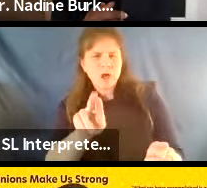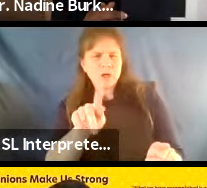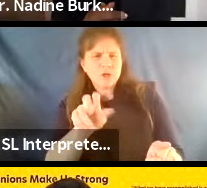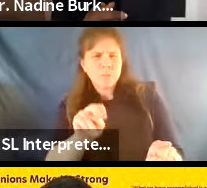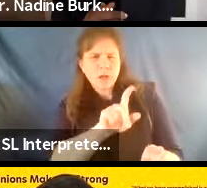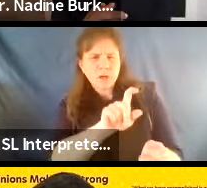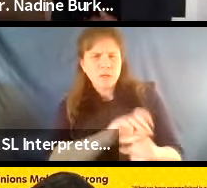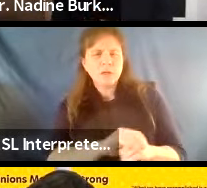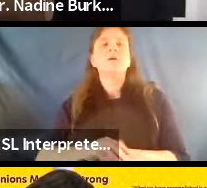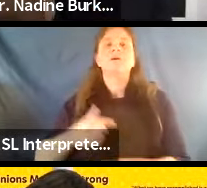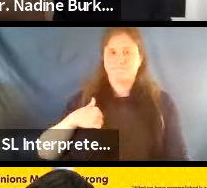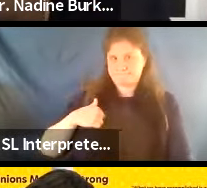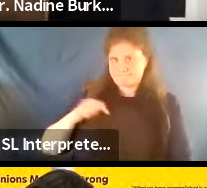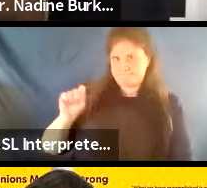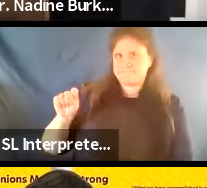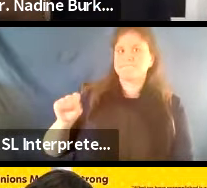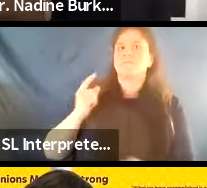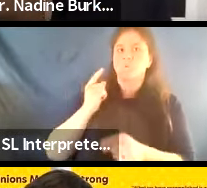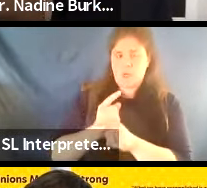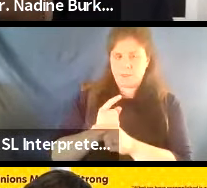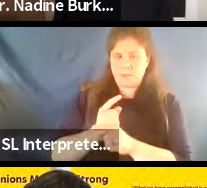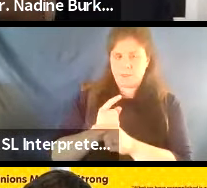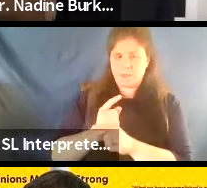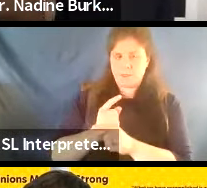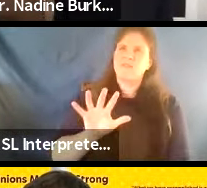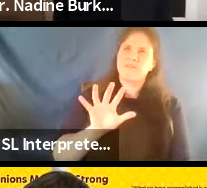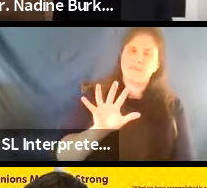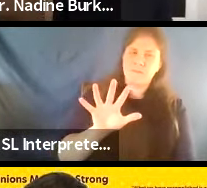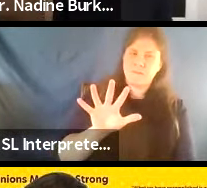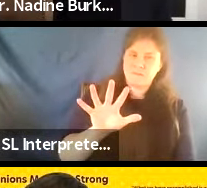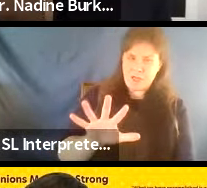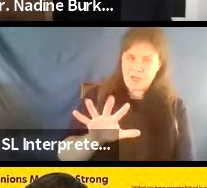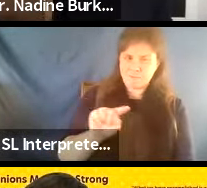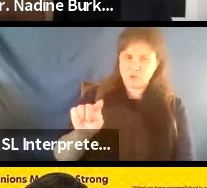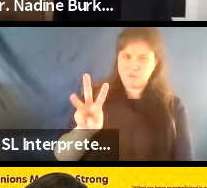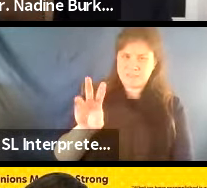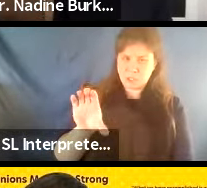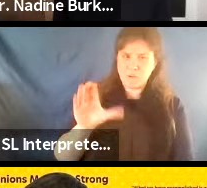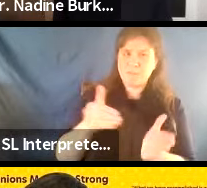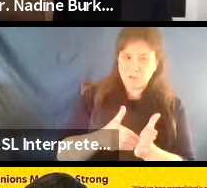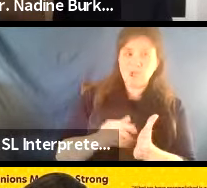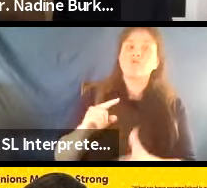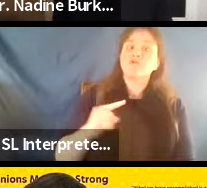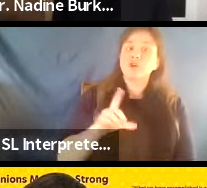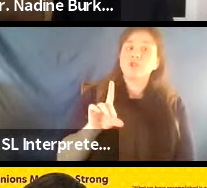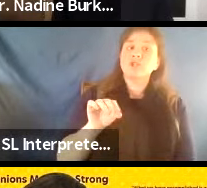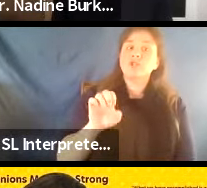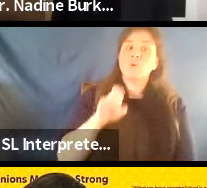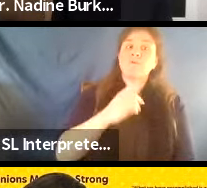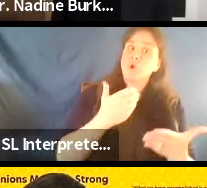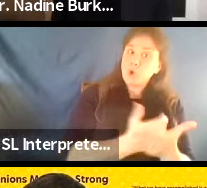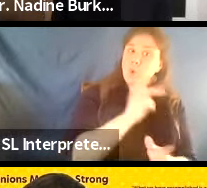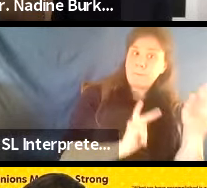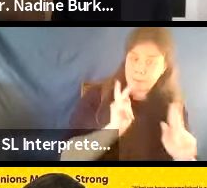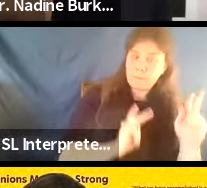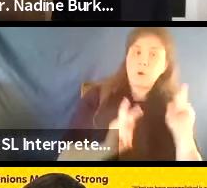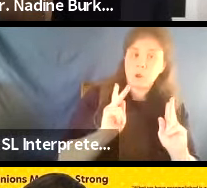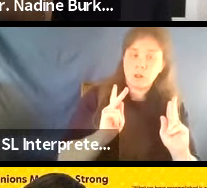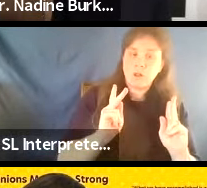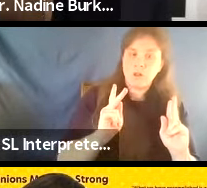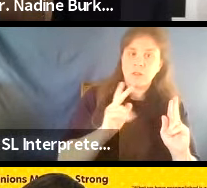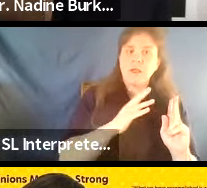Yes, that's right. So around between 500,000 and 600,000, those are first doses for new people. And then we're trying to get again